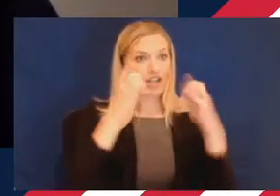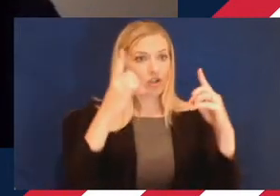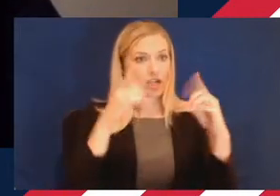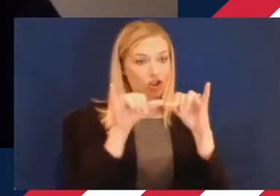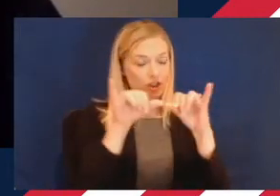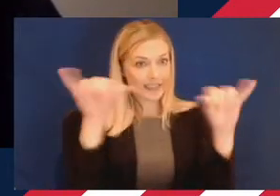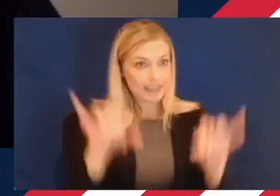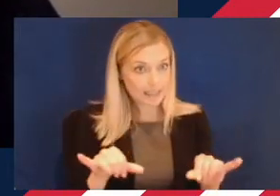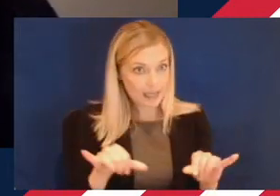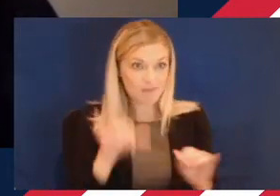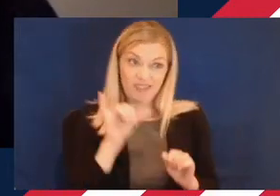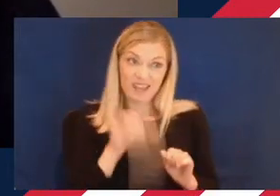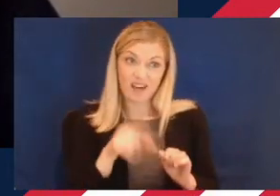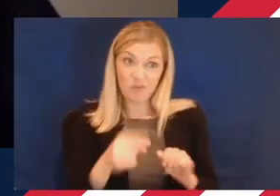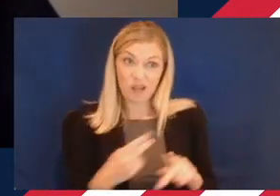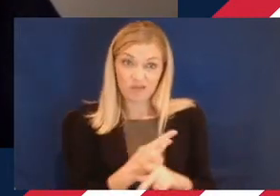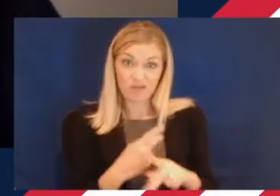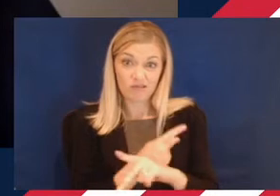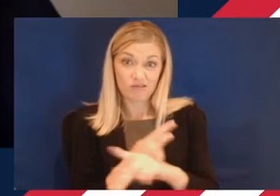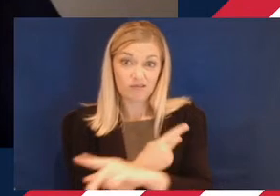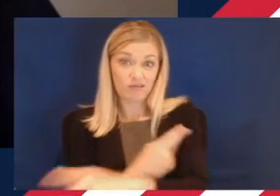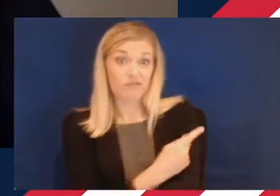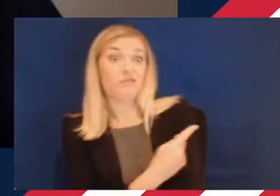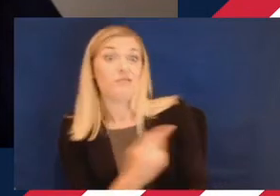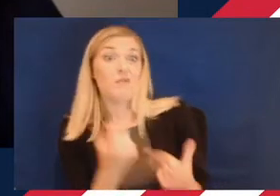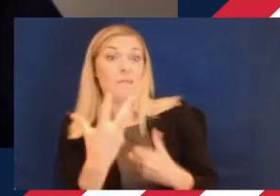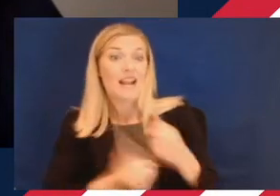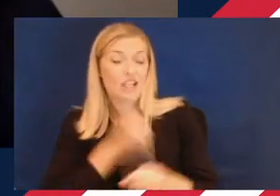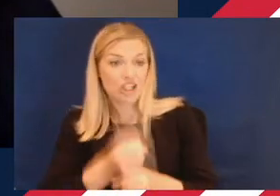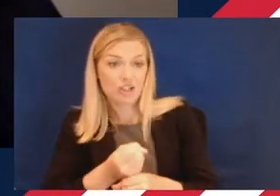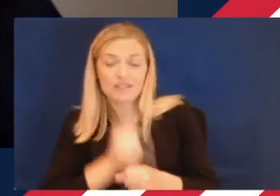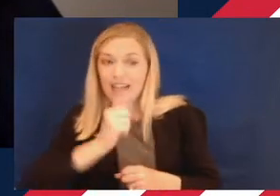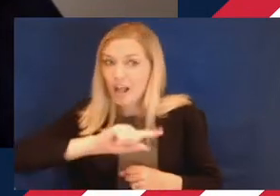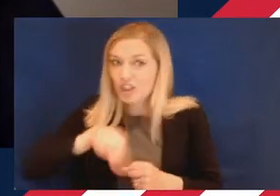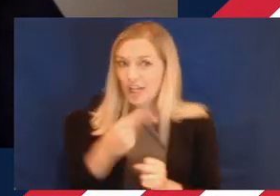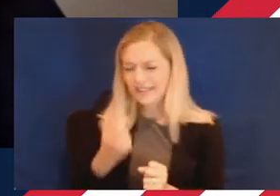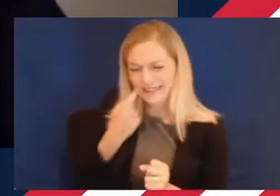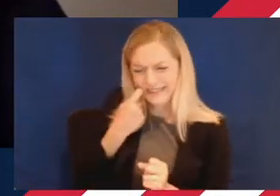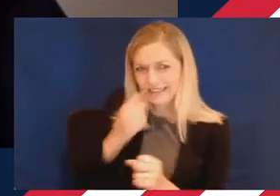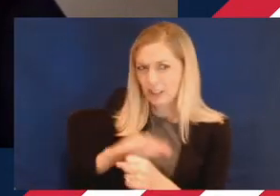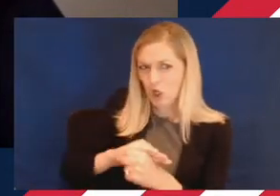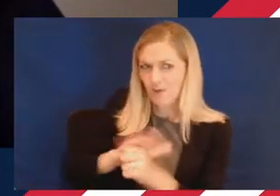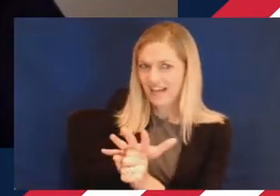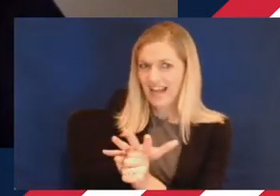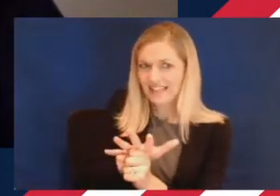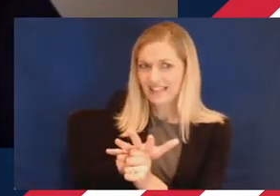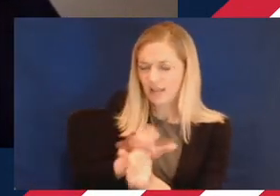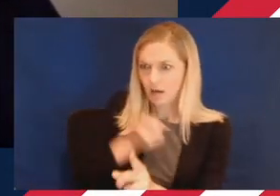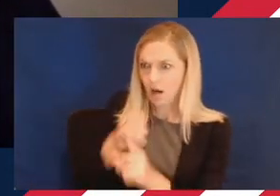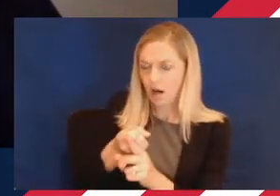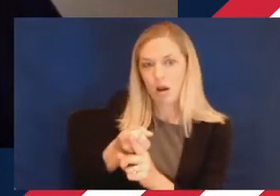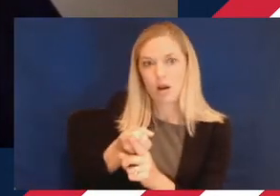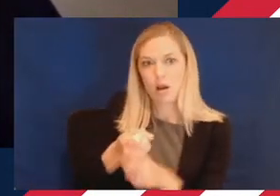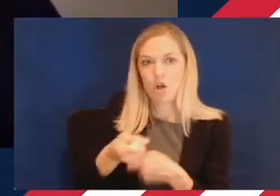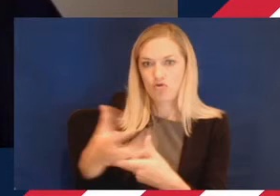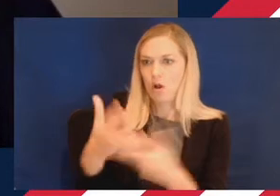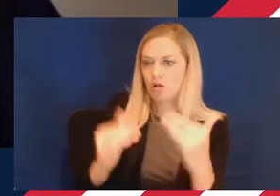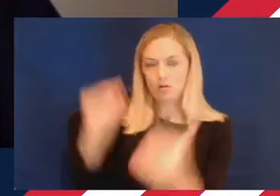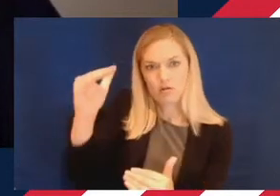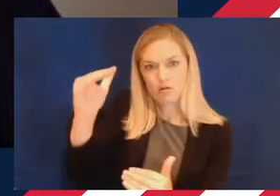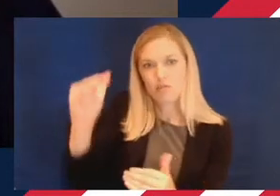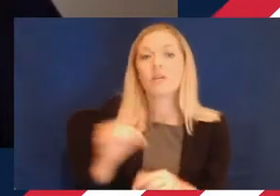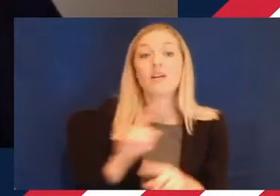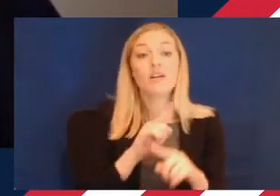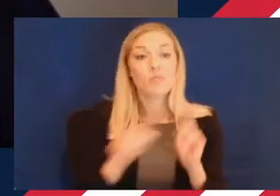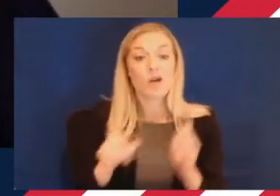building for many years, not just as a function of COVID-19, but problems that COVID has certainly